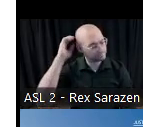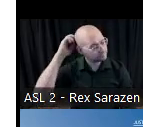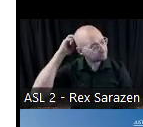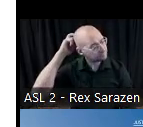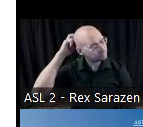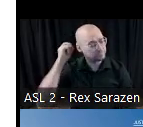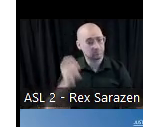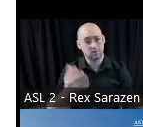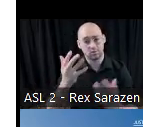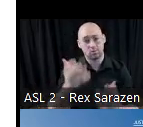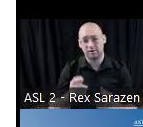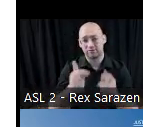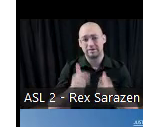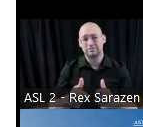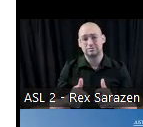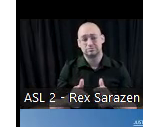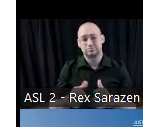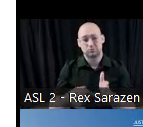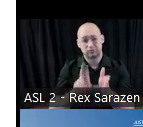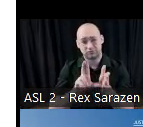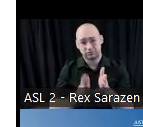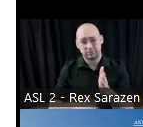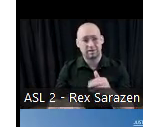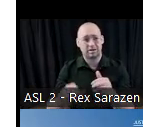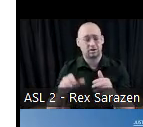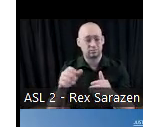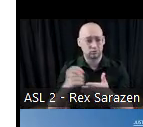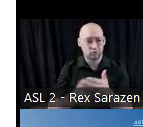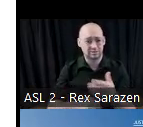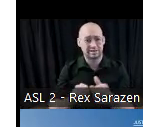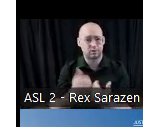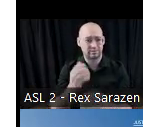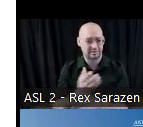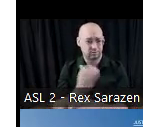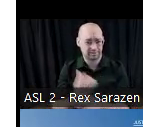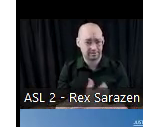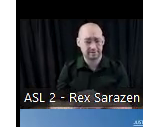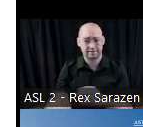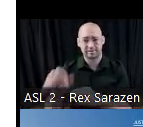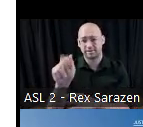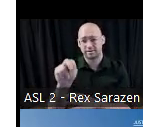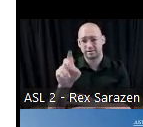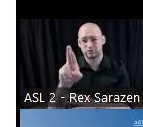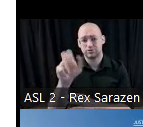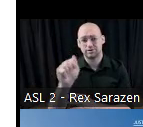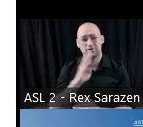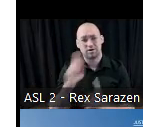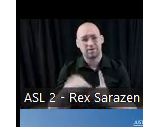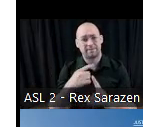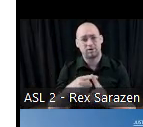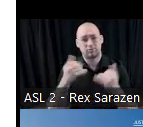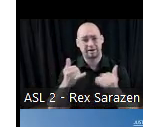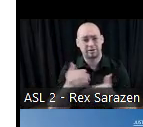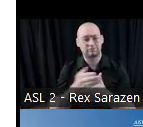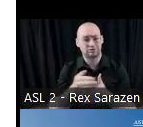overview on share of cost and how it is calculated, and then Andrea is going to talk about the impact of the current share of cost policy